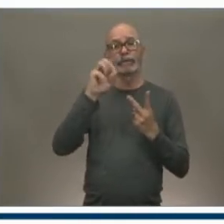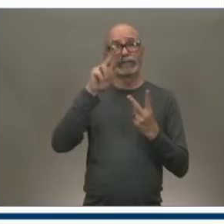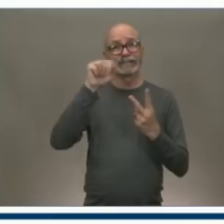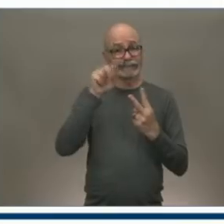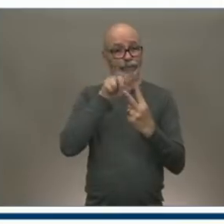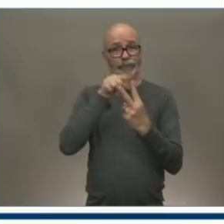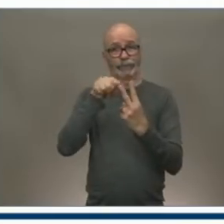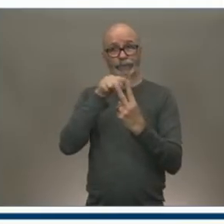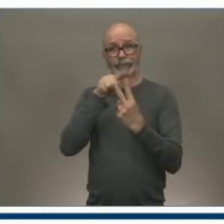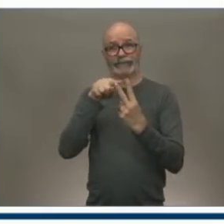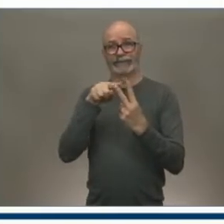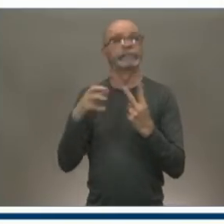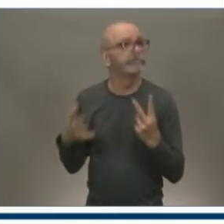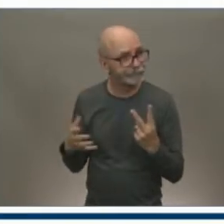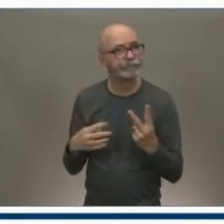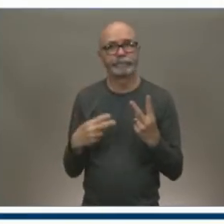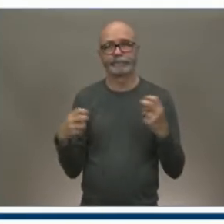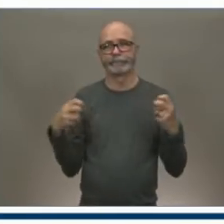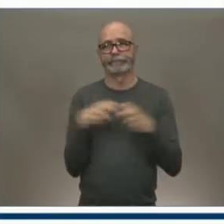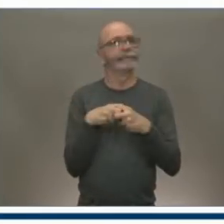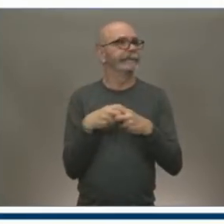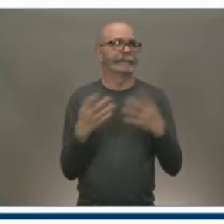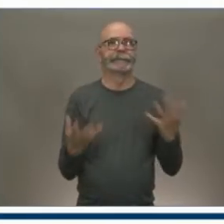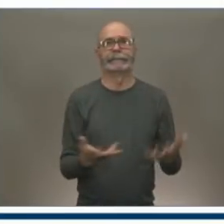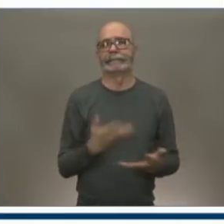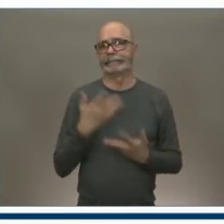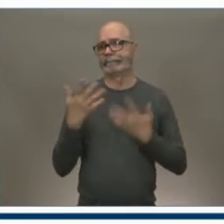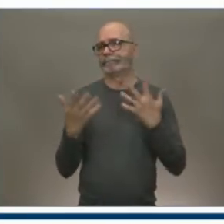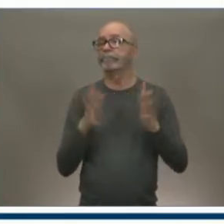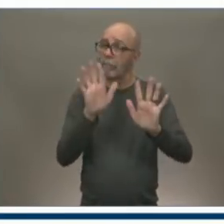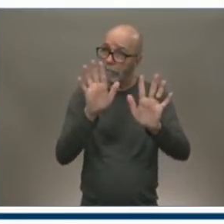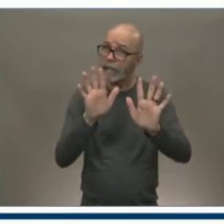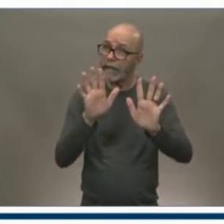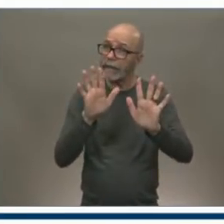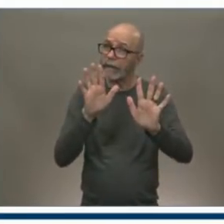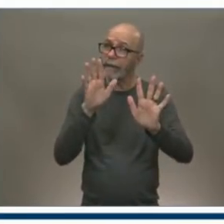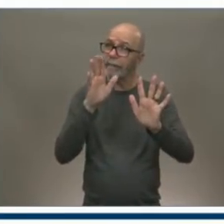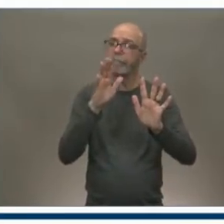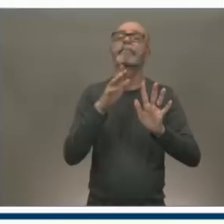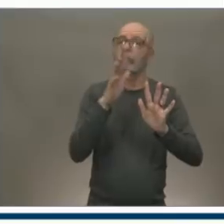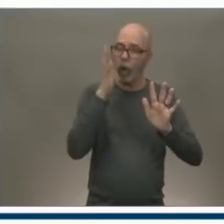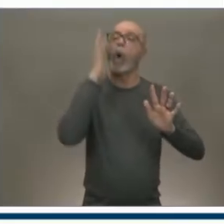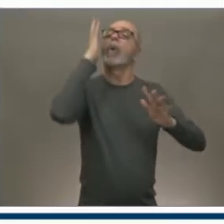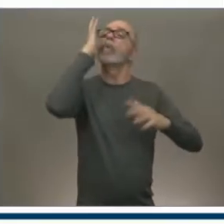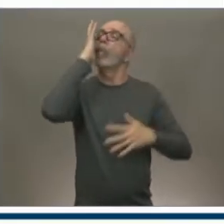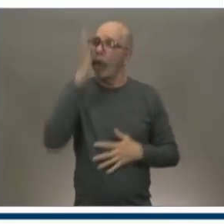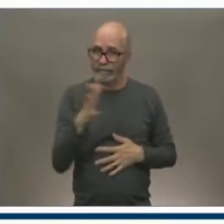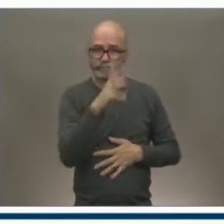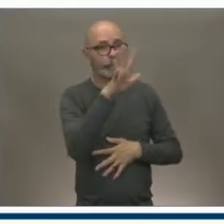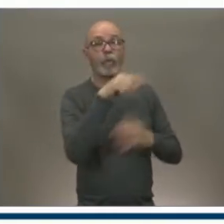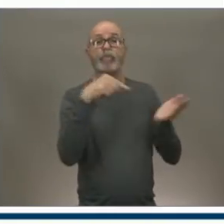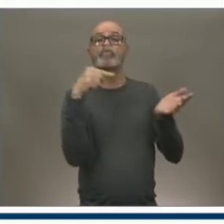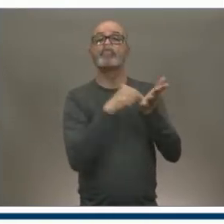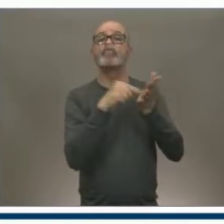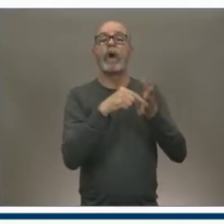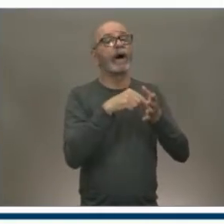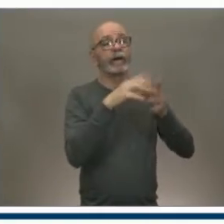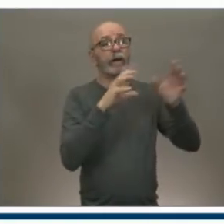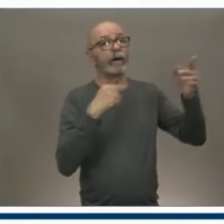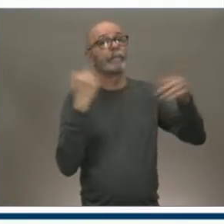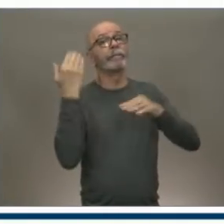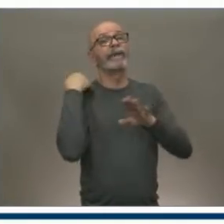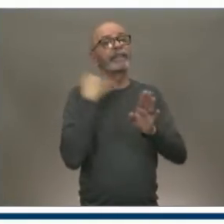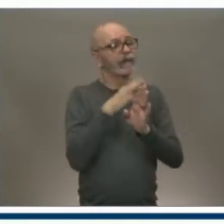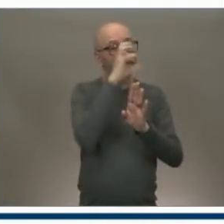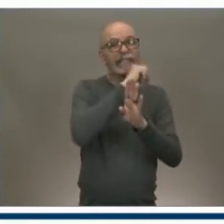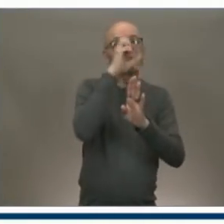the gap, what we didn't get right now, will be made up in February and March, and then we're still on target in our in the first 90